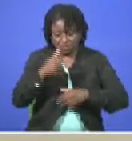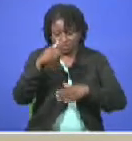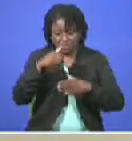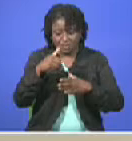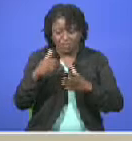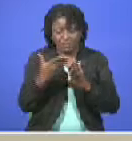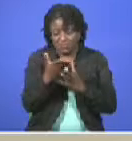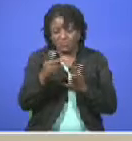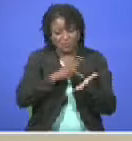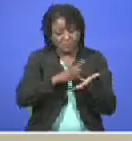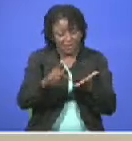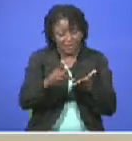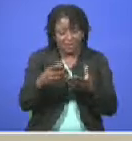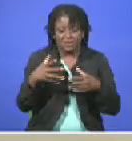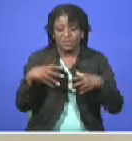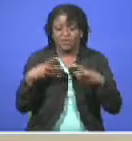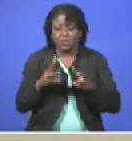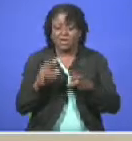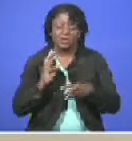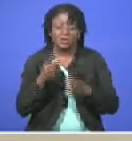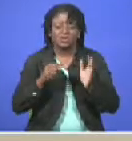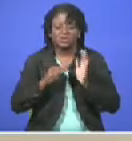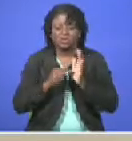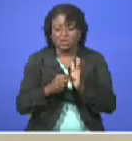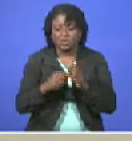the way we show appreciation in terms of